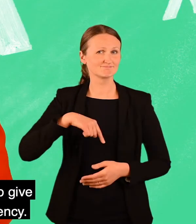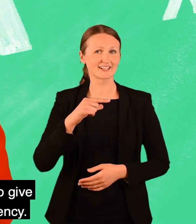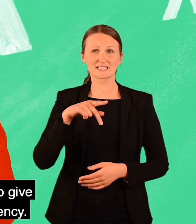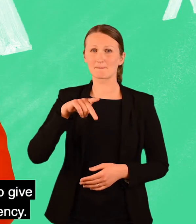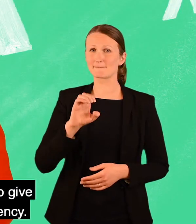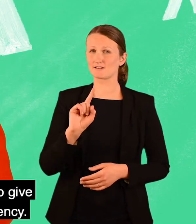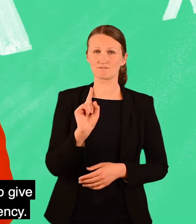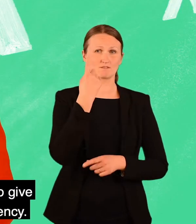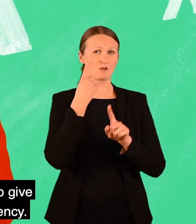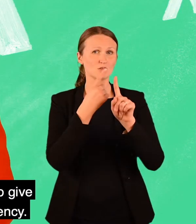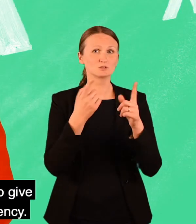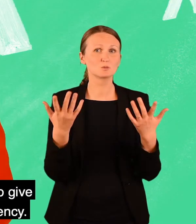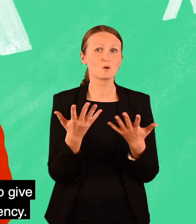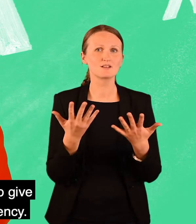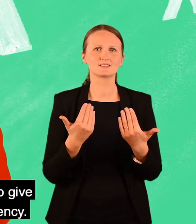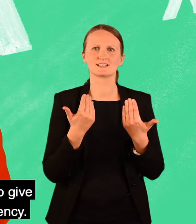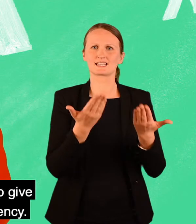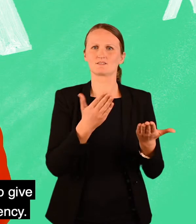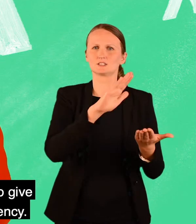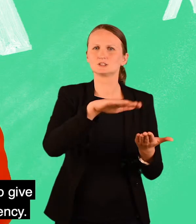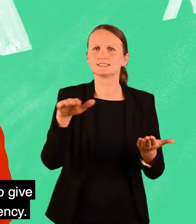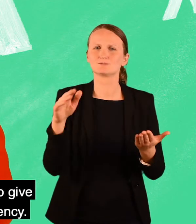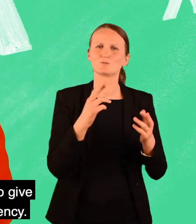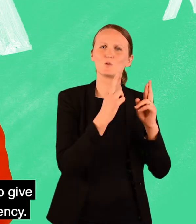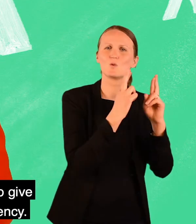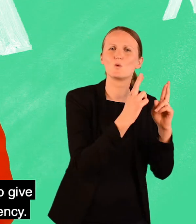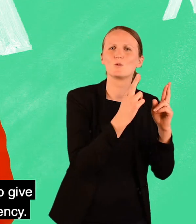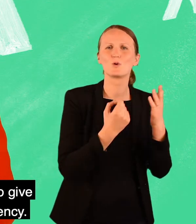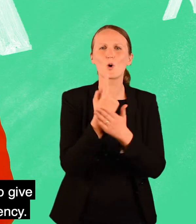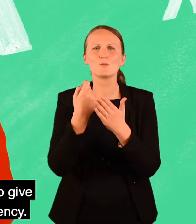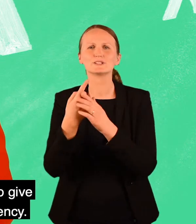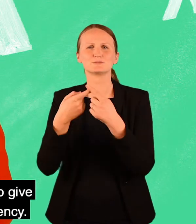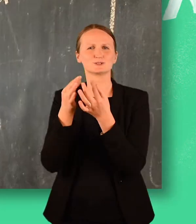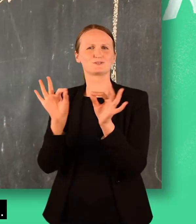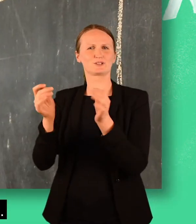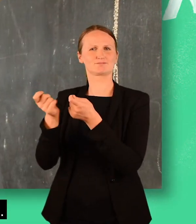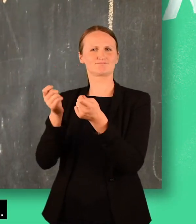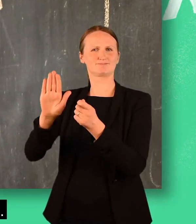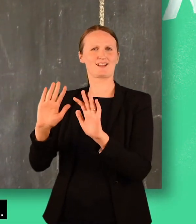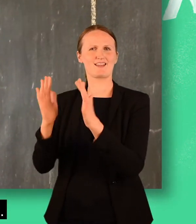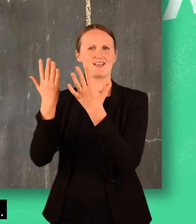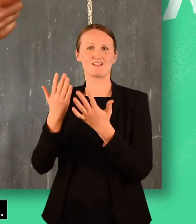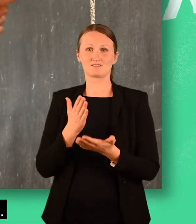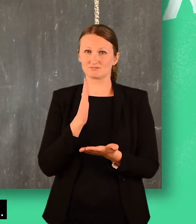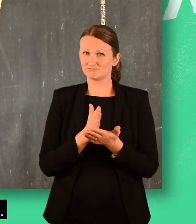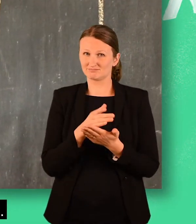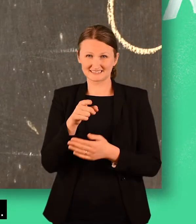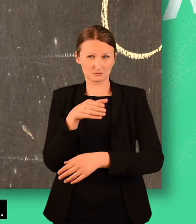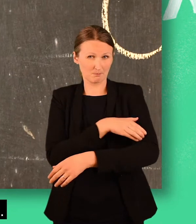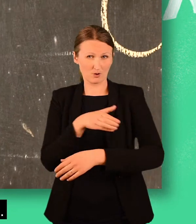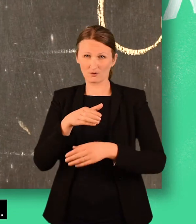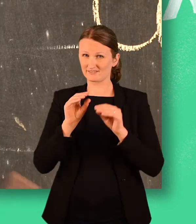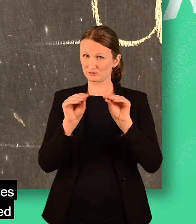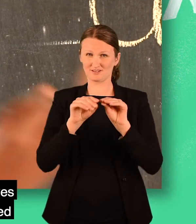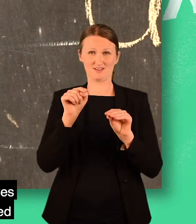Fundamentally, GPE's purpose is to give children hope, opportunity, and agency. That is the power of